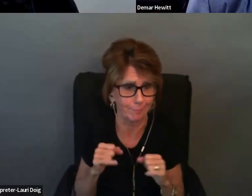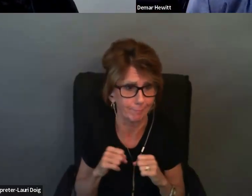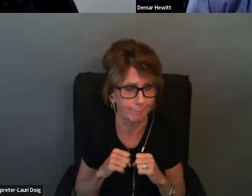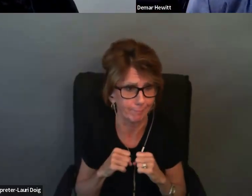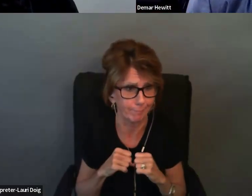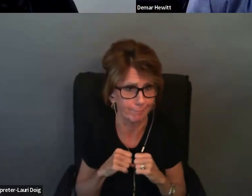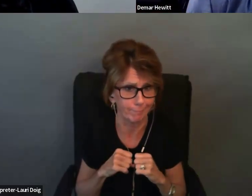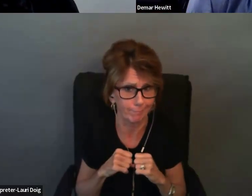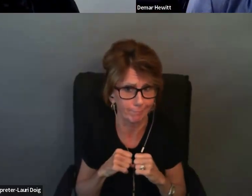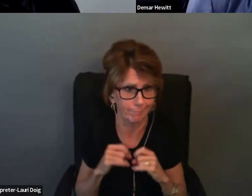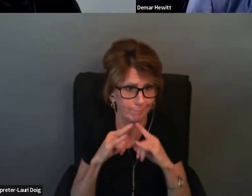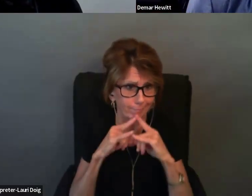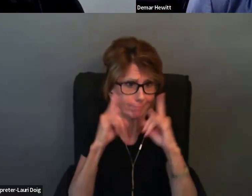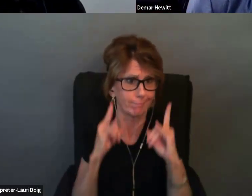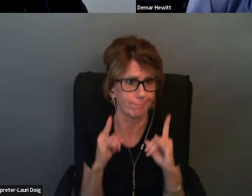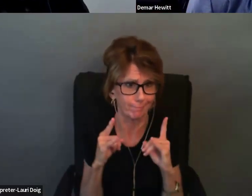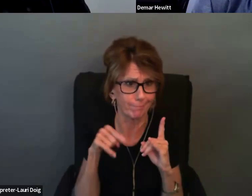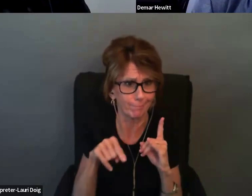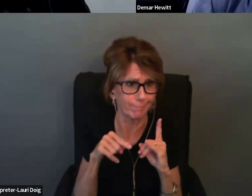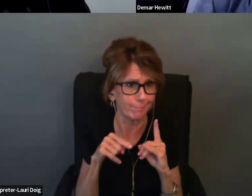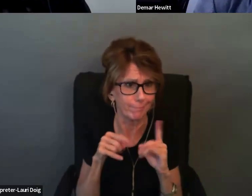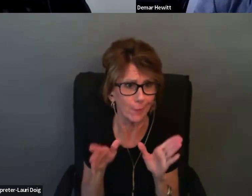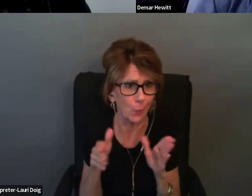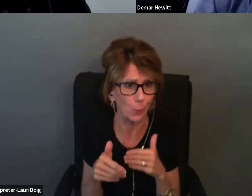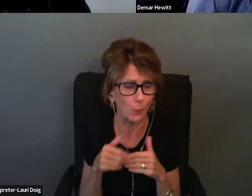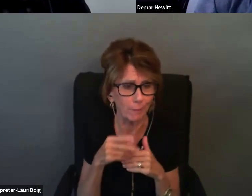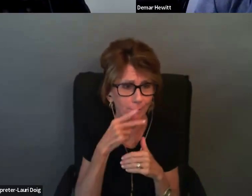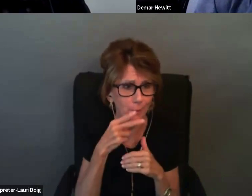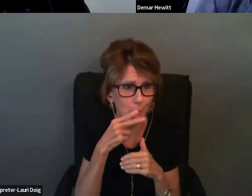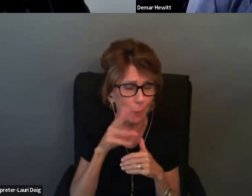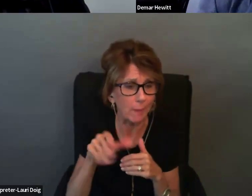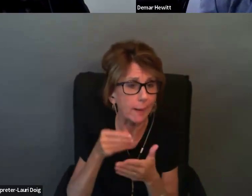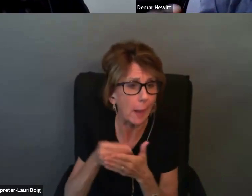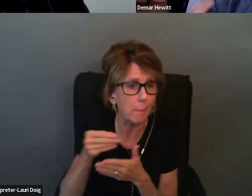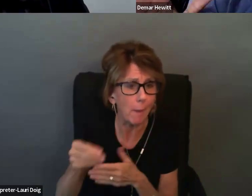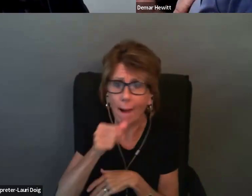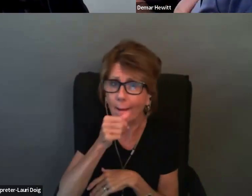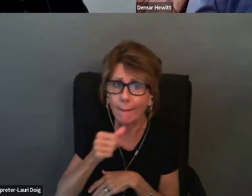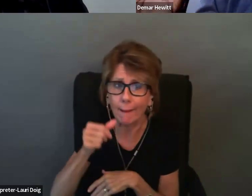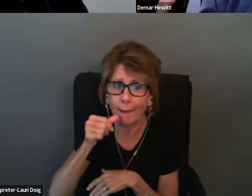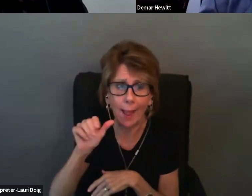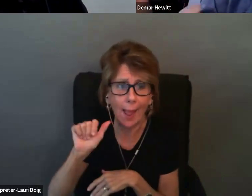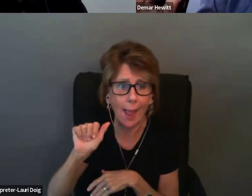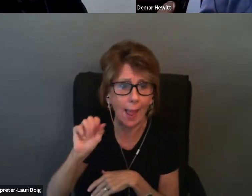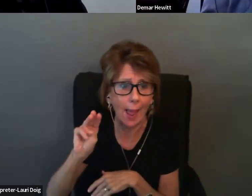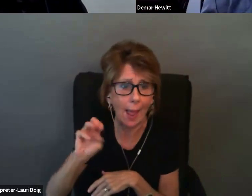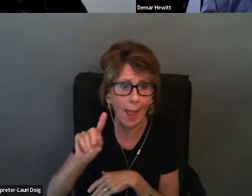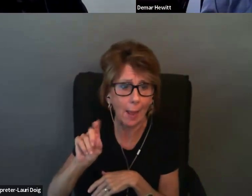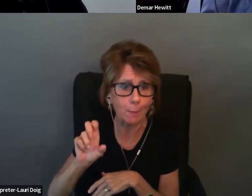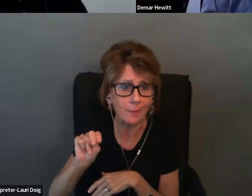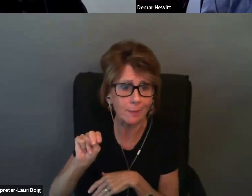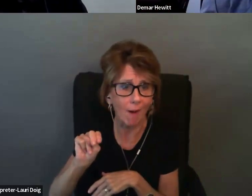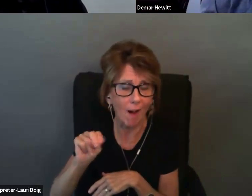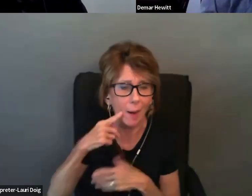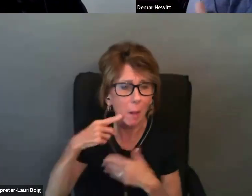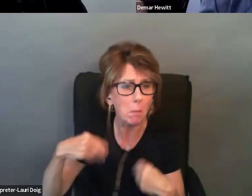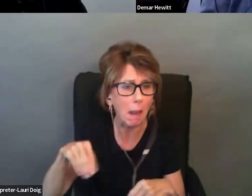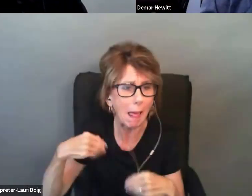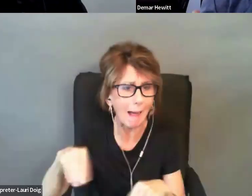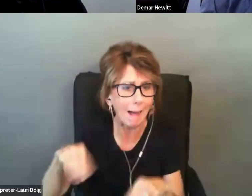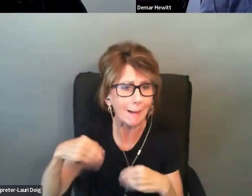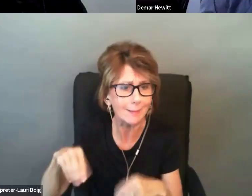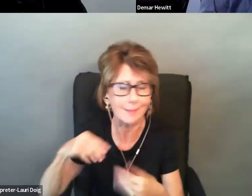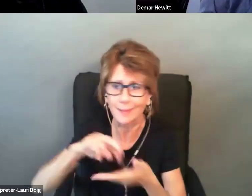for a couple of dollars, put on your balcony. And that way, the idea behind it is to keep the smoke contained in that room when